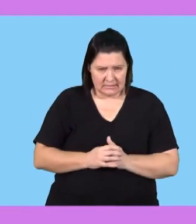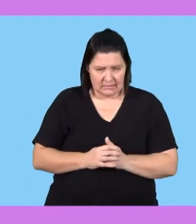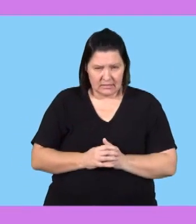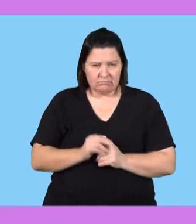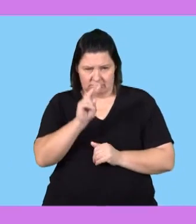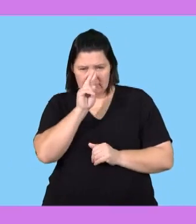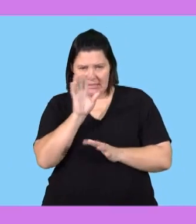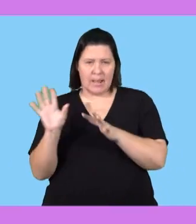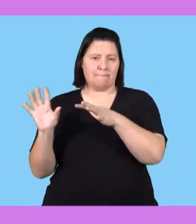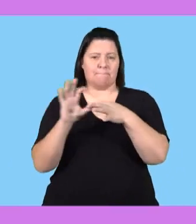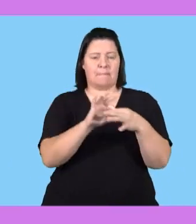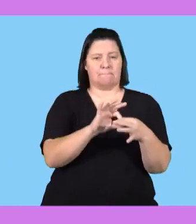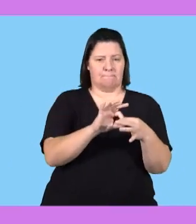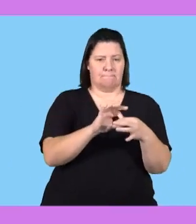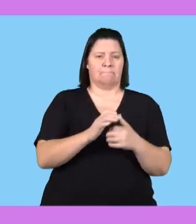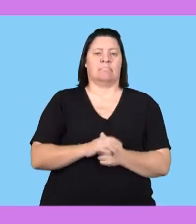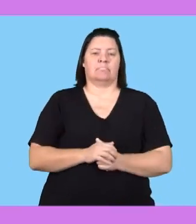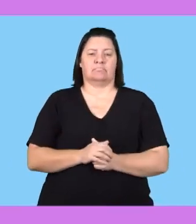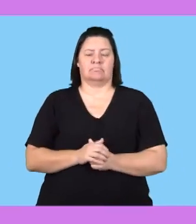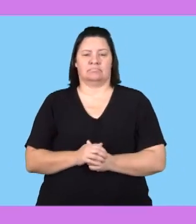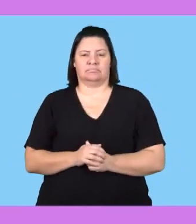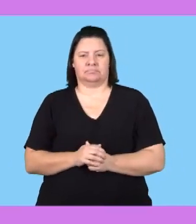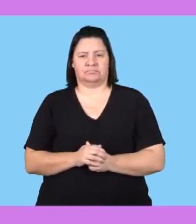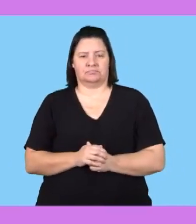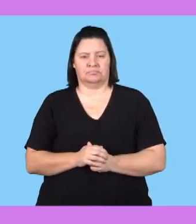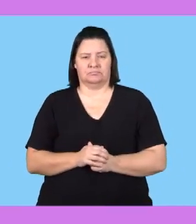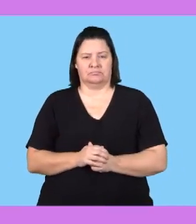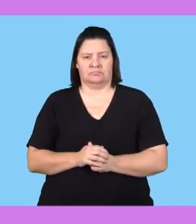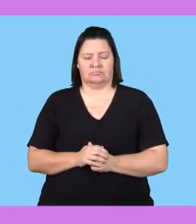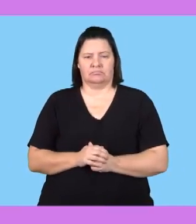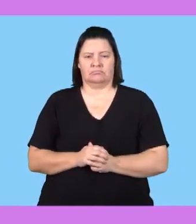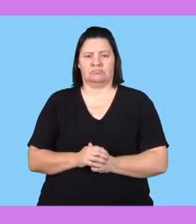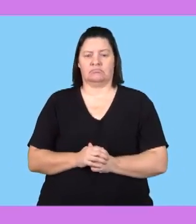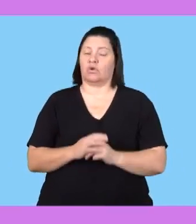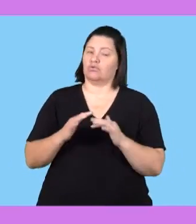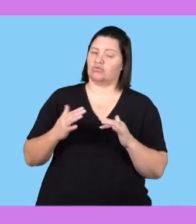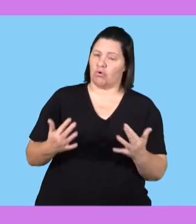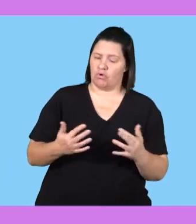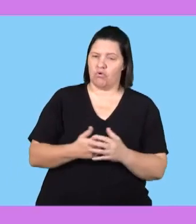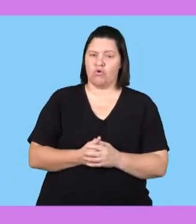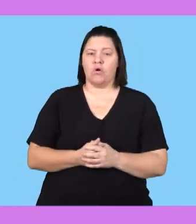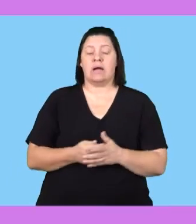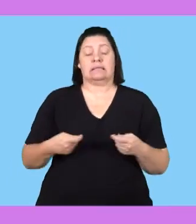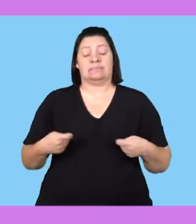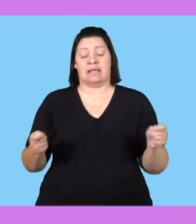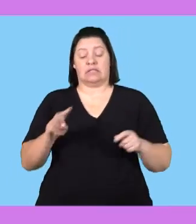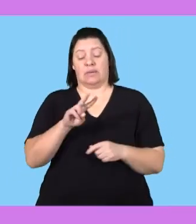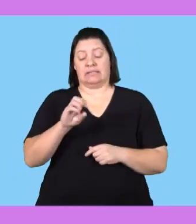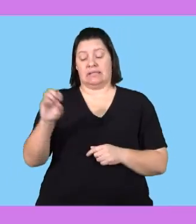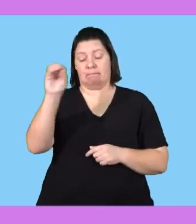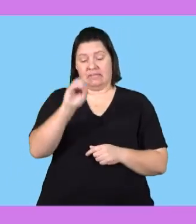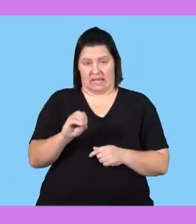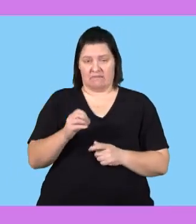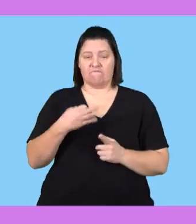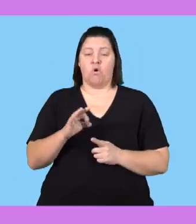the transport. So you can see that this is the slice representing the transport. So she has